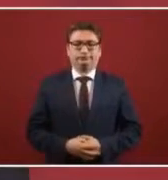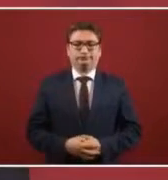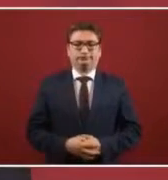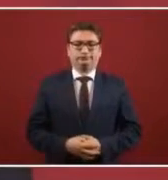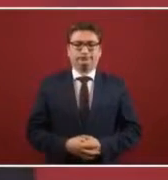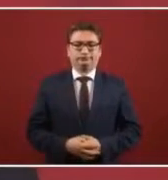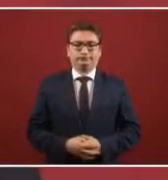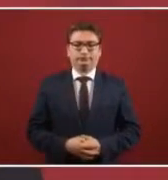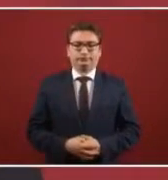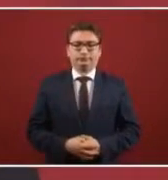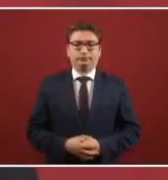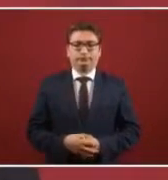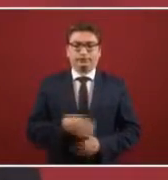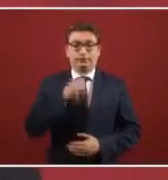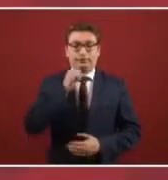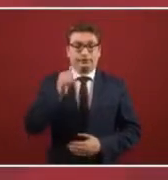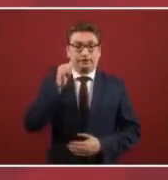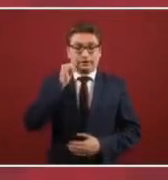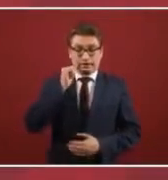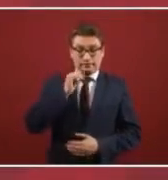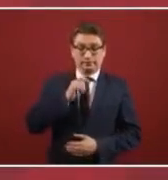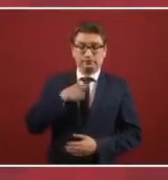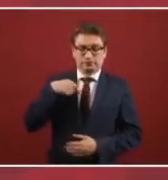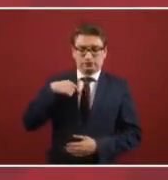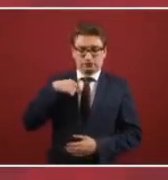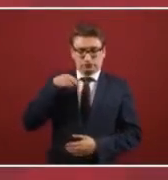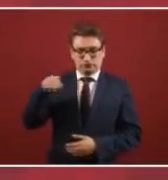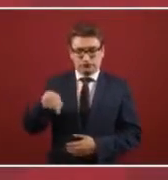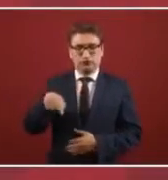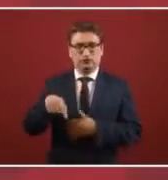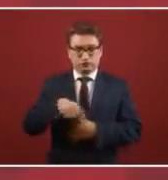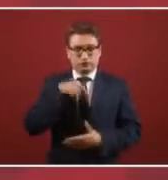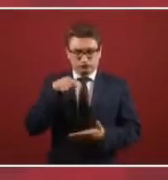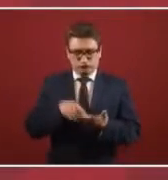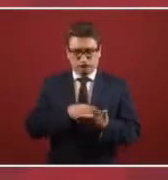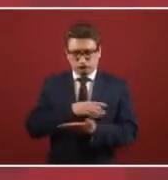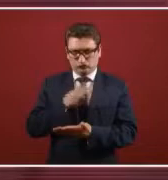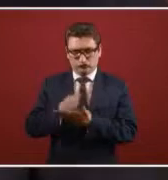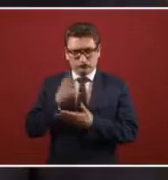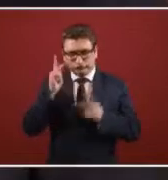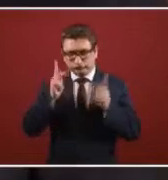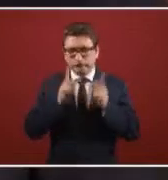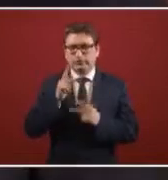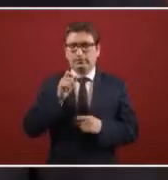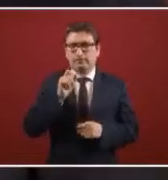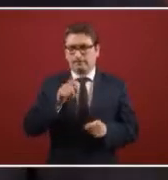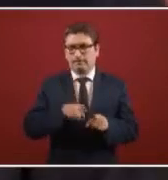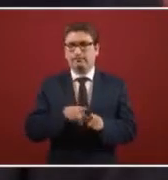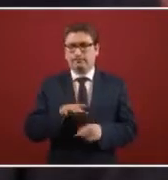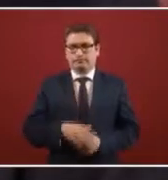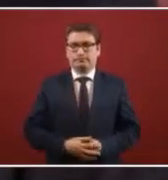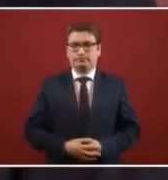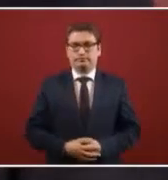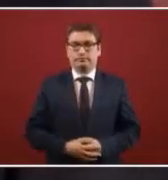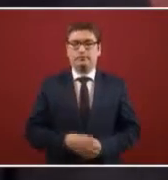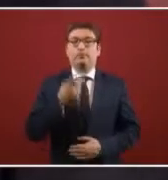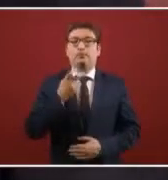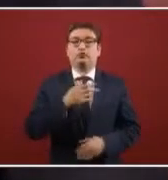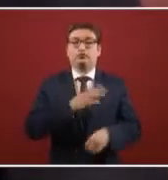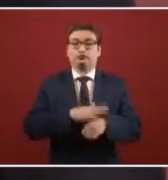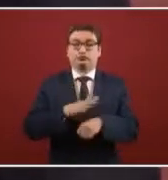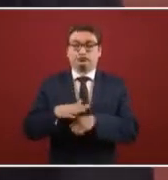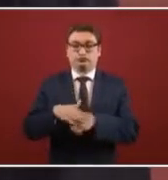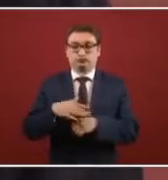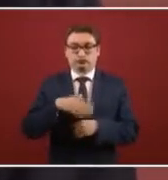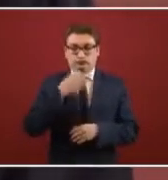Entonces, drain. ayer pasé también So por ahí. yesterday I passed by Por there. eso That's why I'm telling you. no voy a